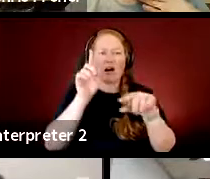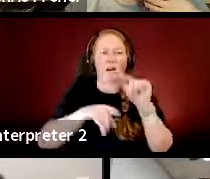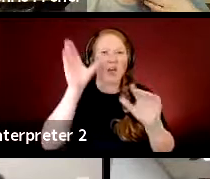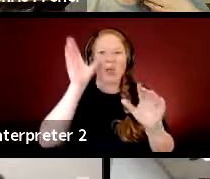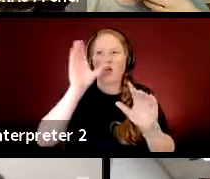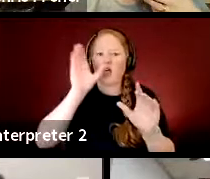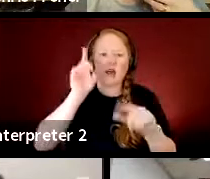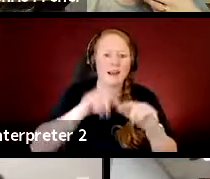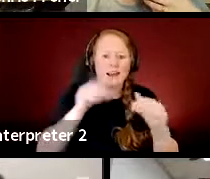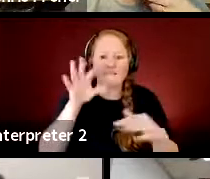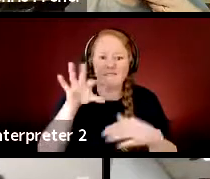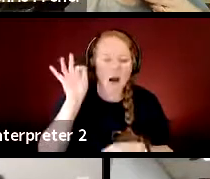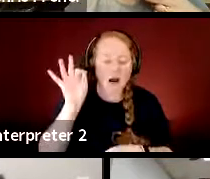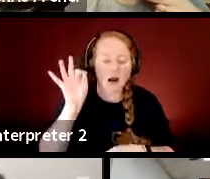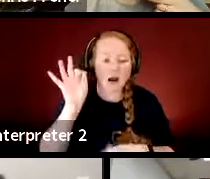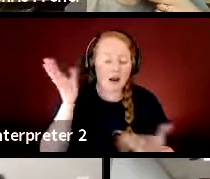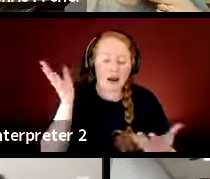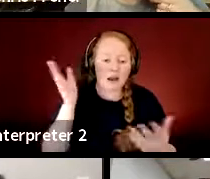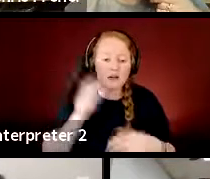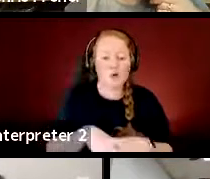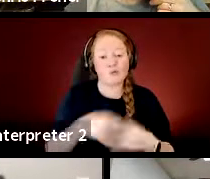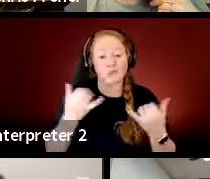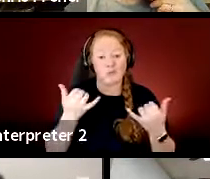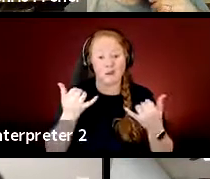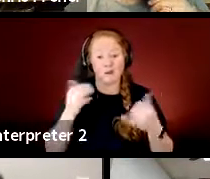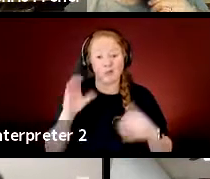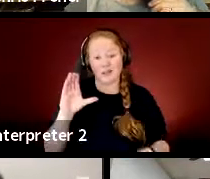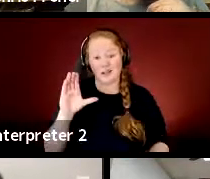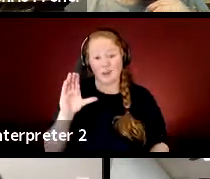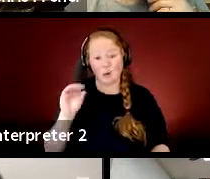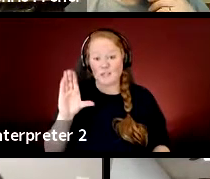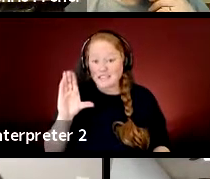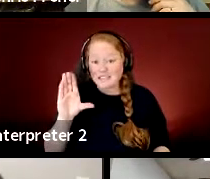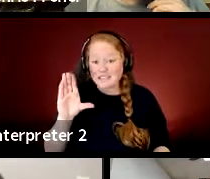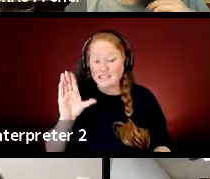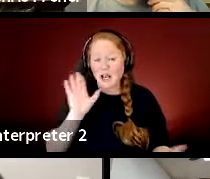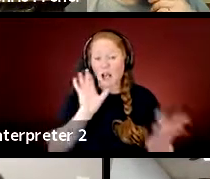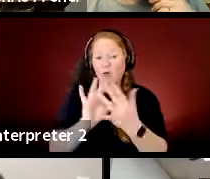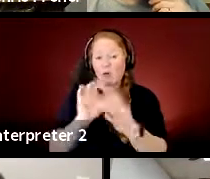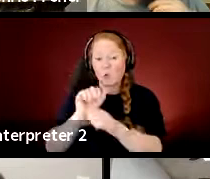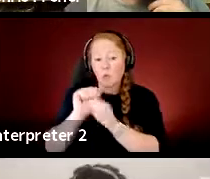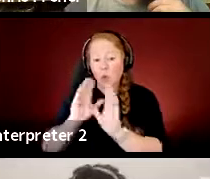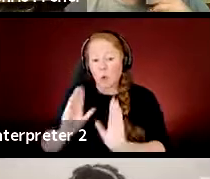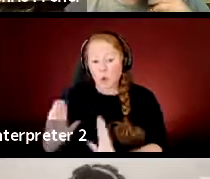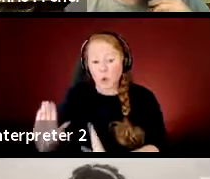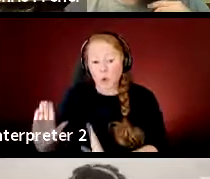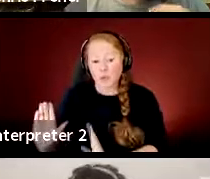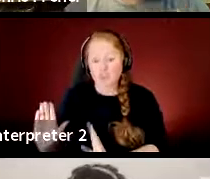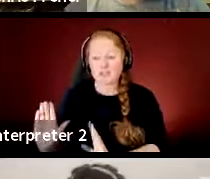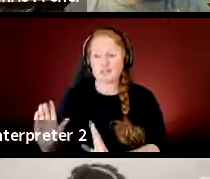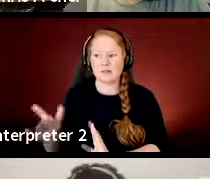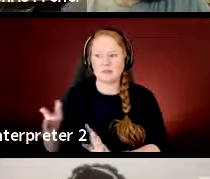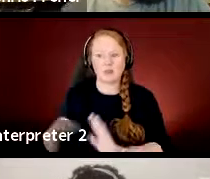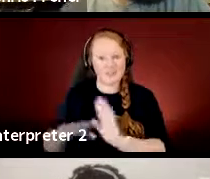in. And currently the COC and outreach workers are developing apps to